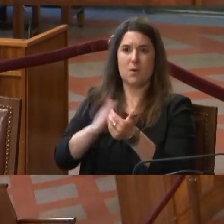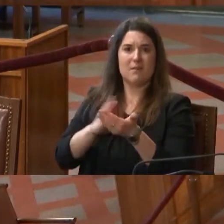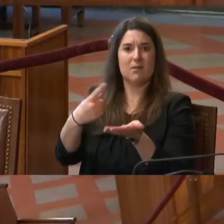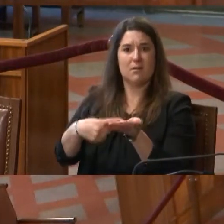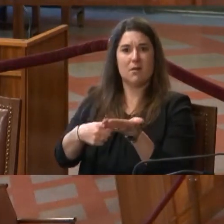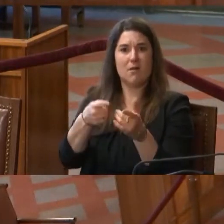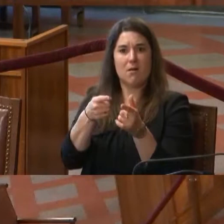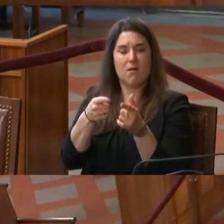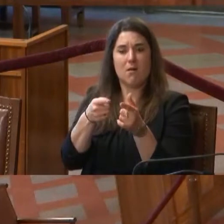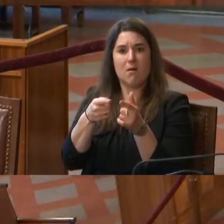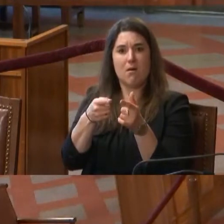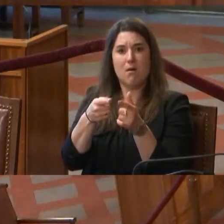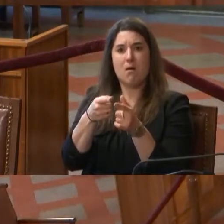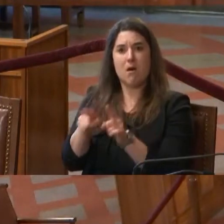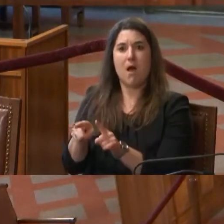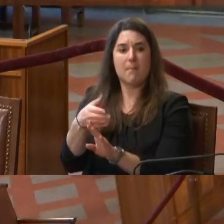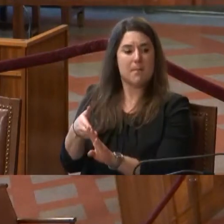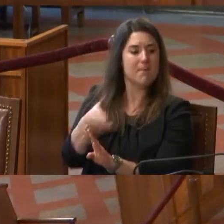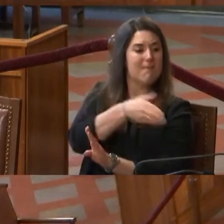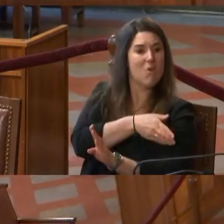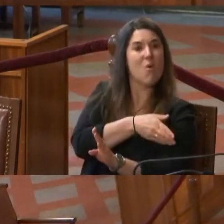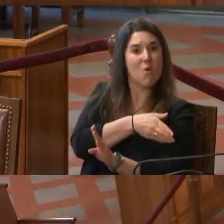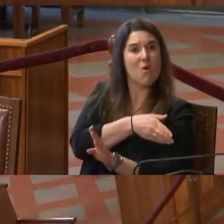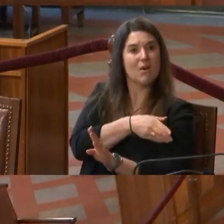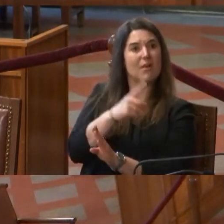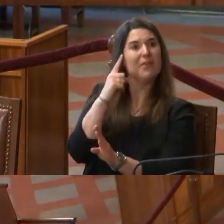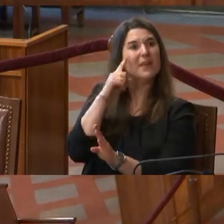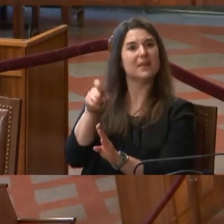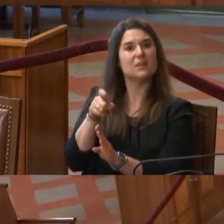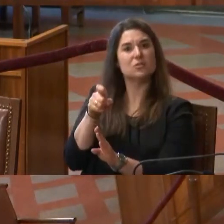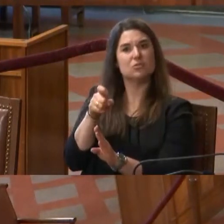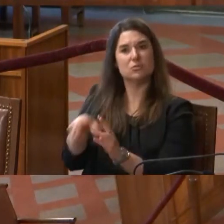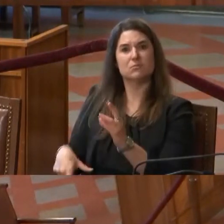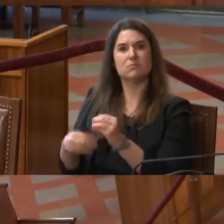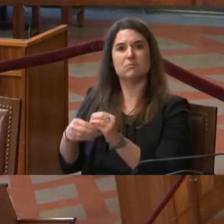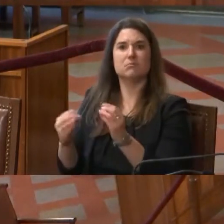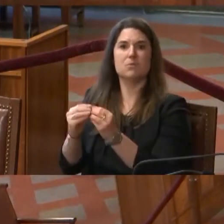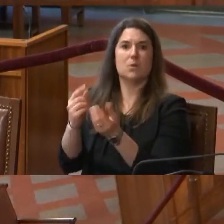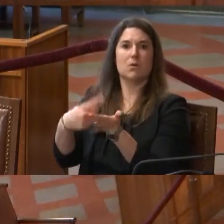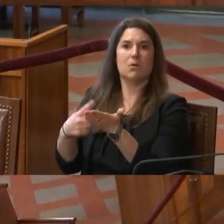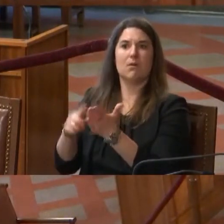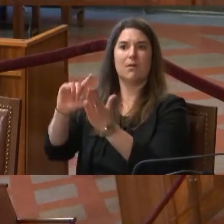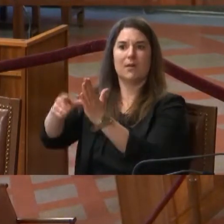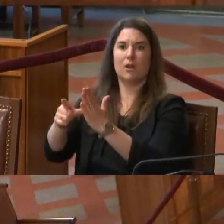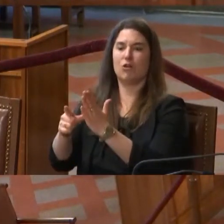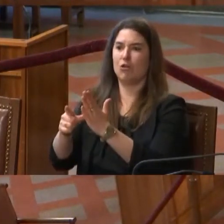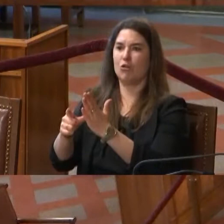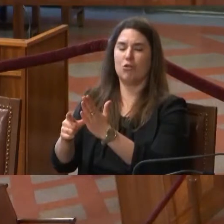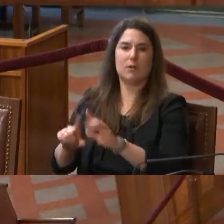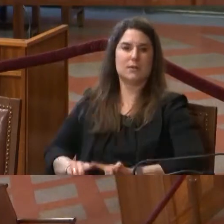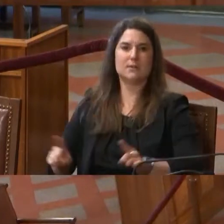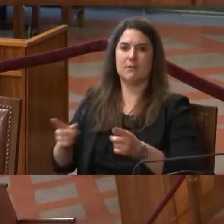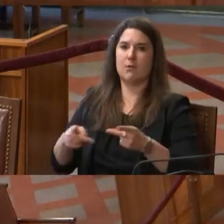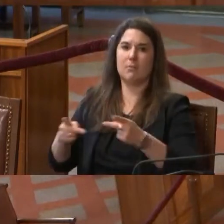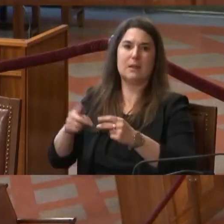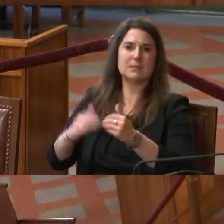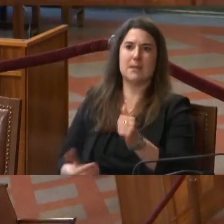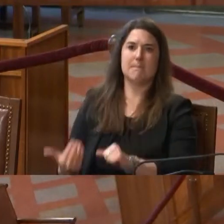conversations took place prior to this, I think we have to have additional conversations because we're certainly in a much different place than we